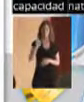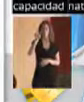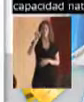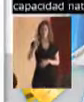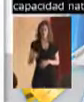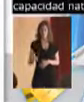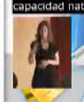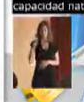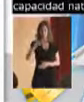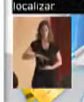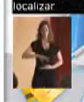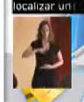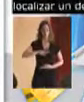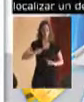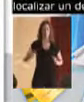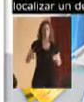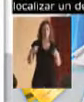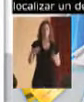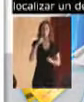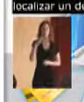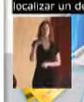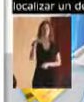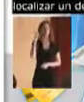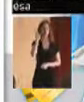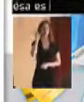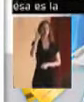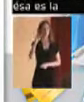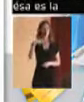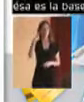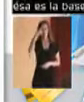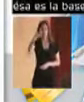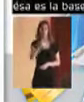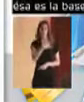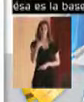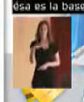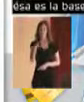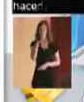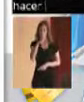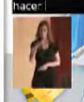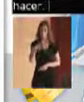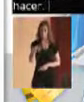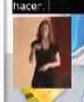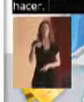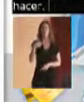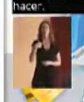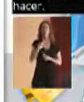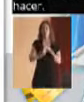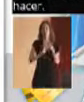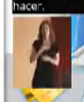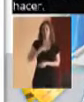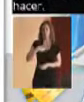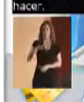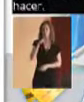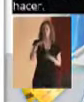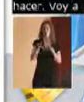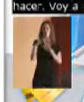The natural capacity of a person of localizing a certain sound is the basis of our